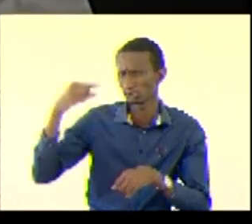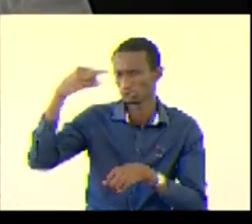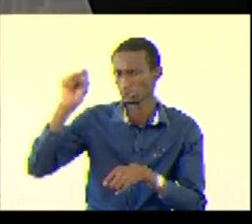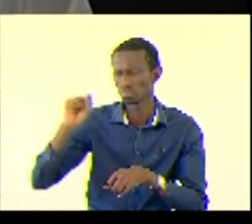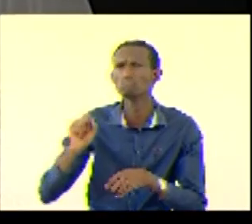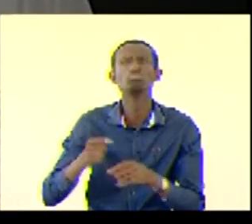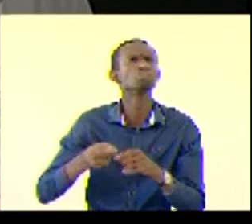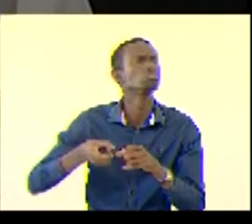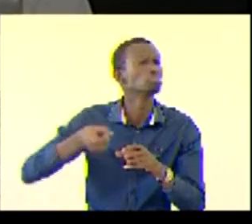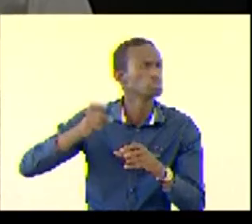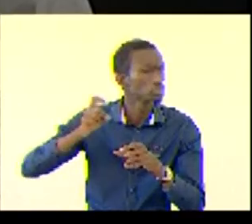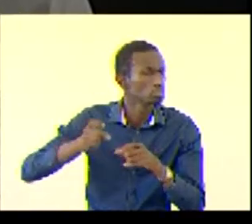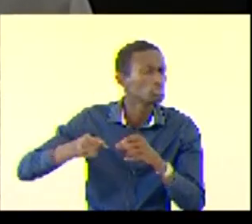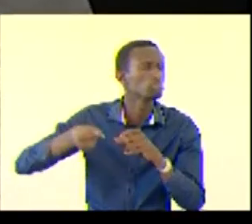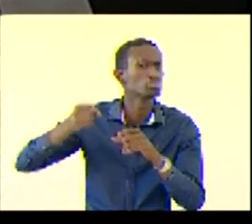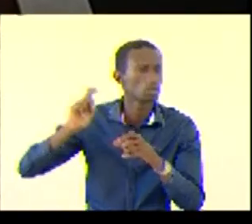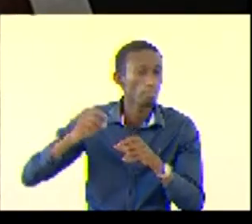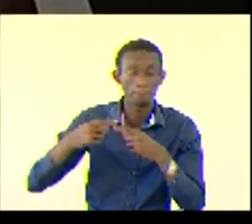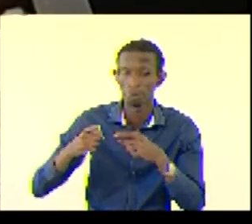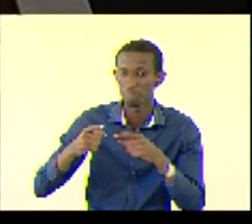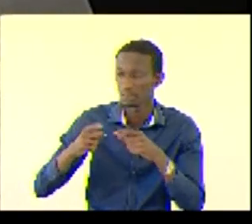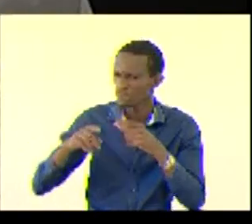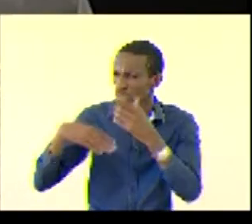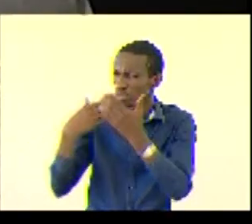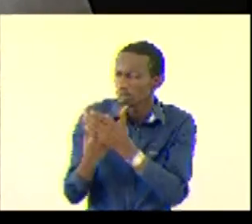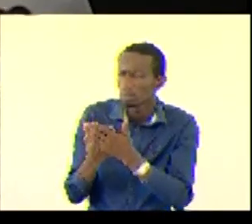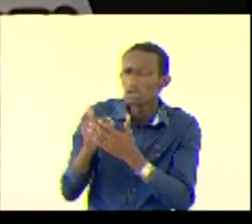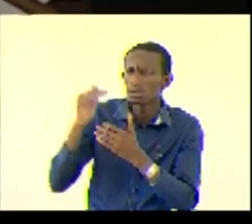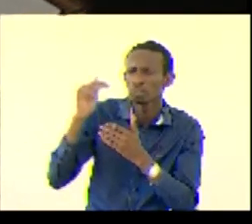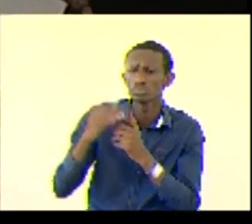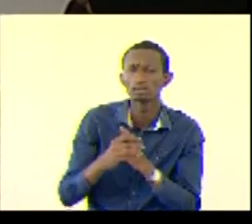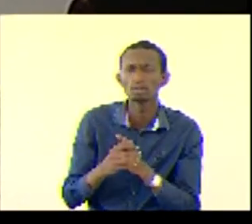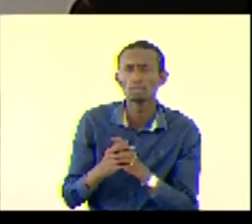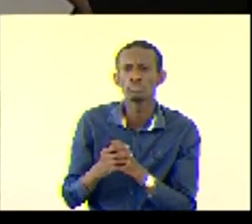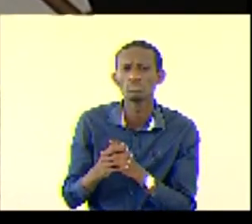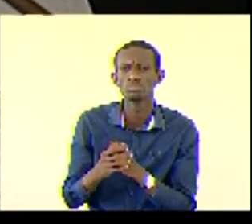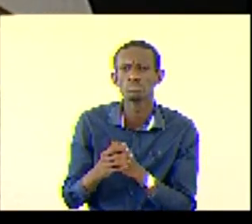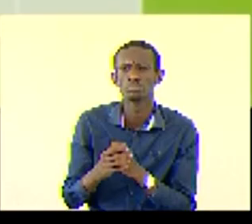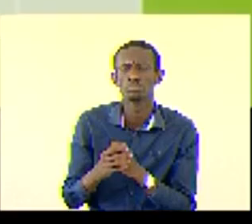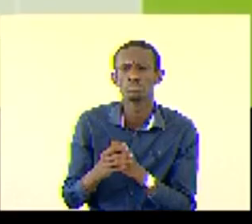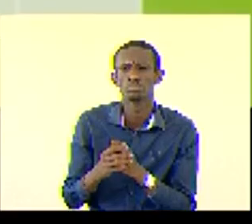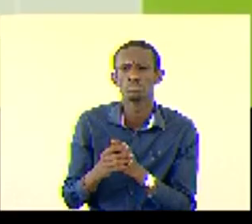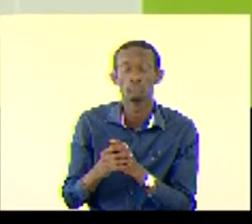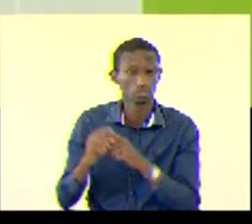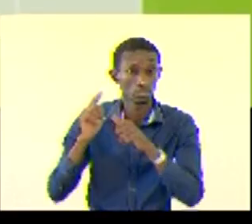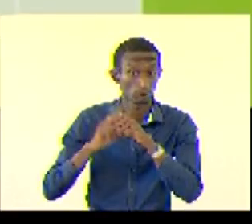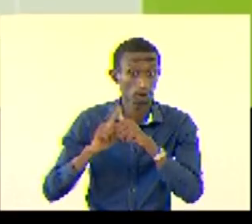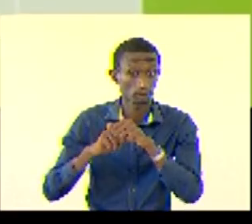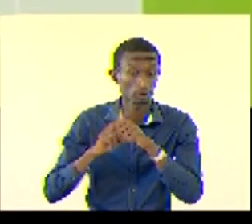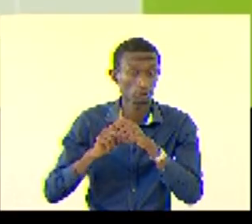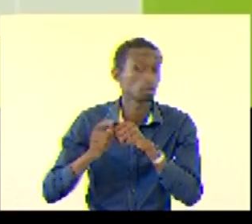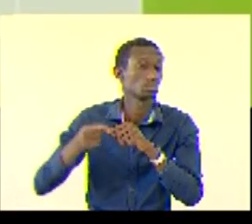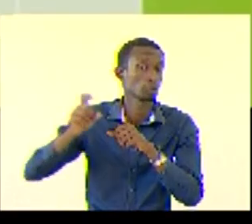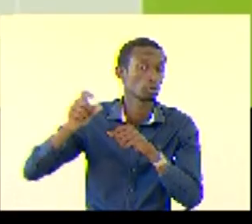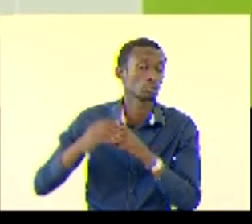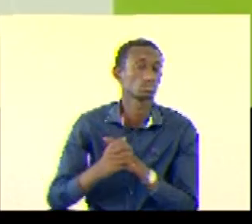reaching somewhere around 70, time increases, the volume of the gas remains constant. What